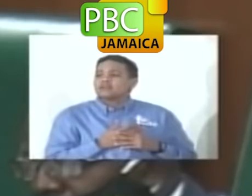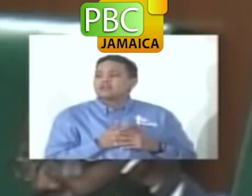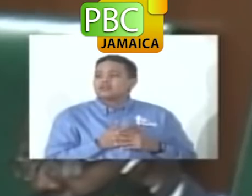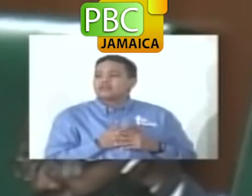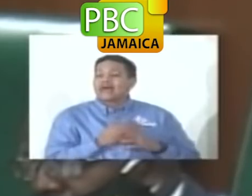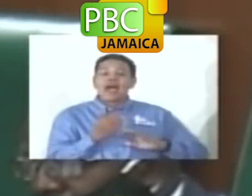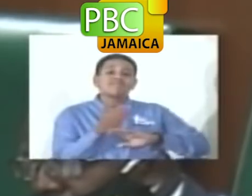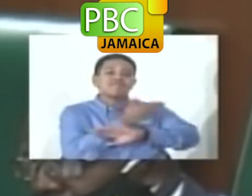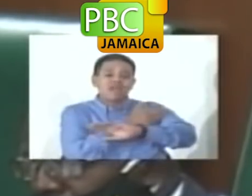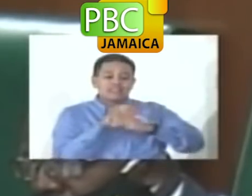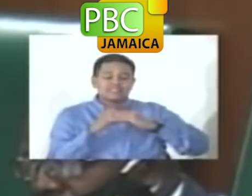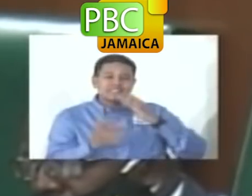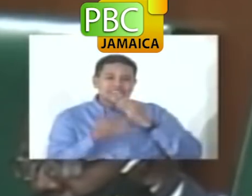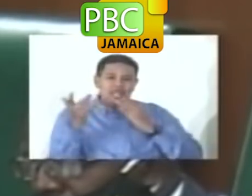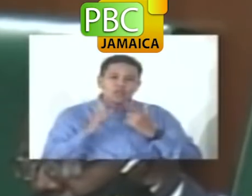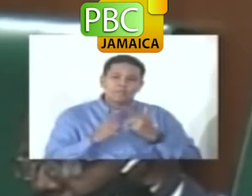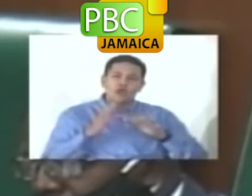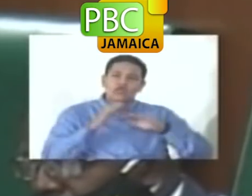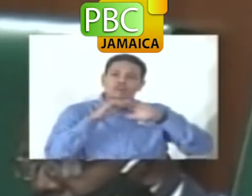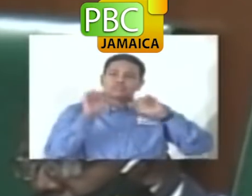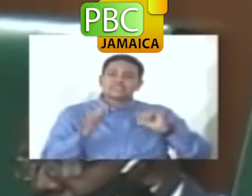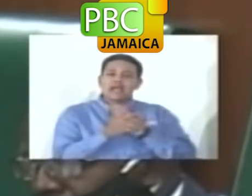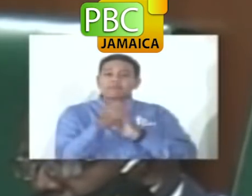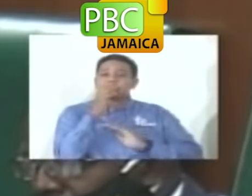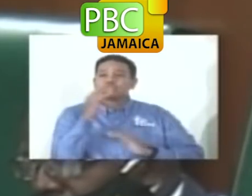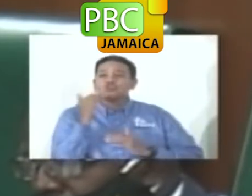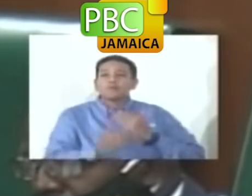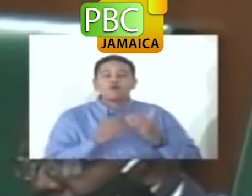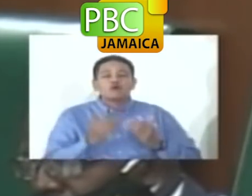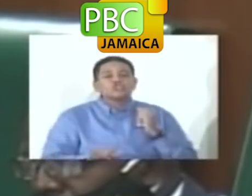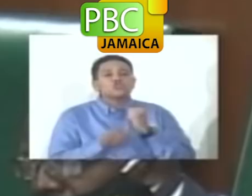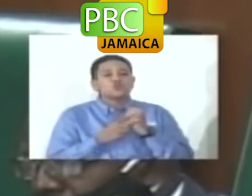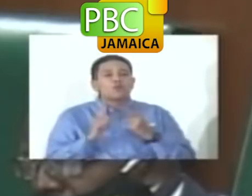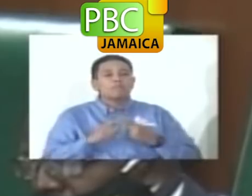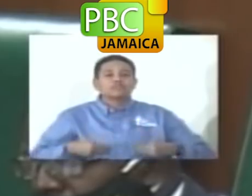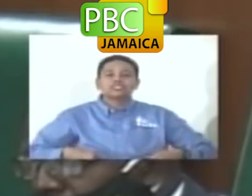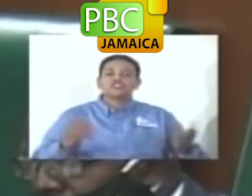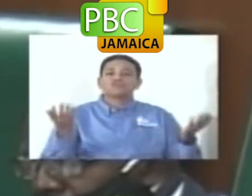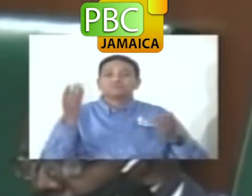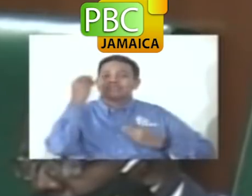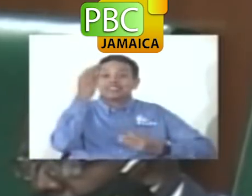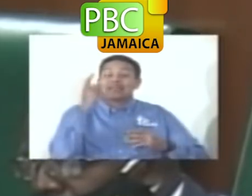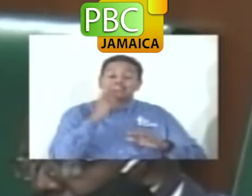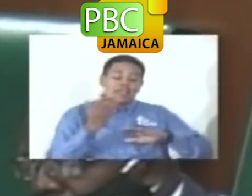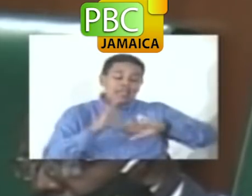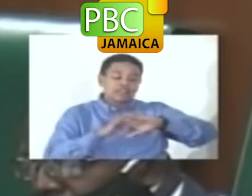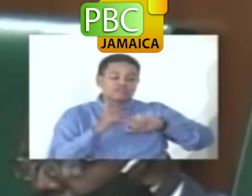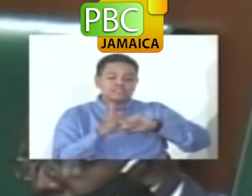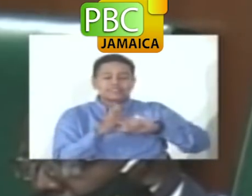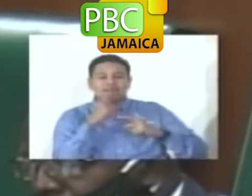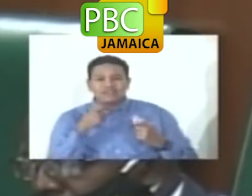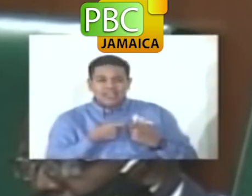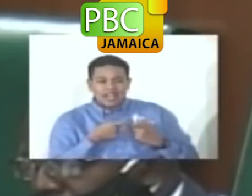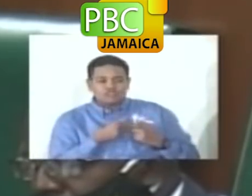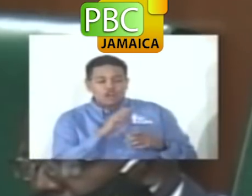the advancement in technology, and the increase in ability to process, store, and distribute data, the increase in electronic